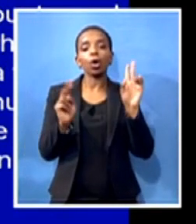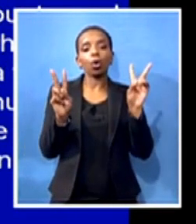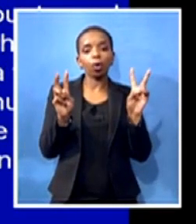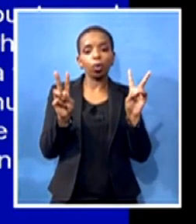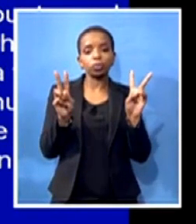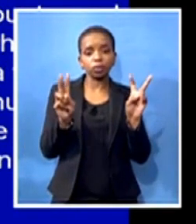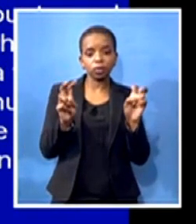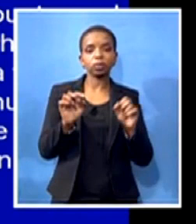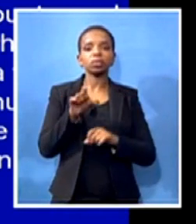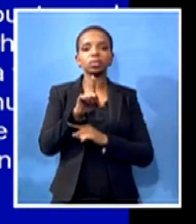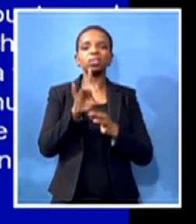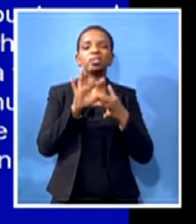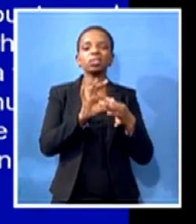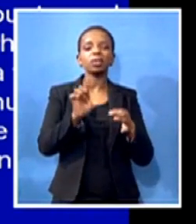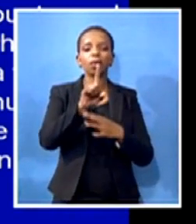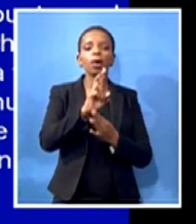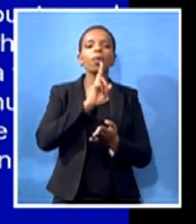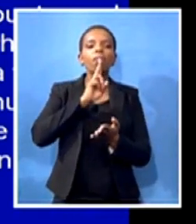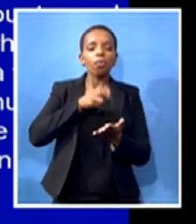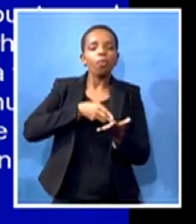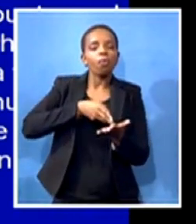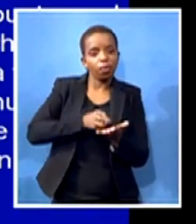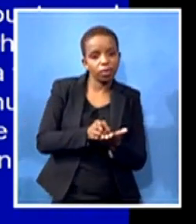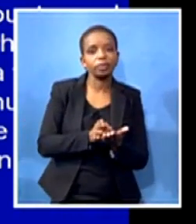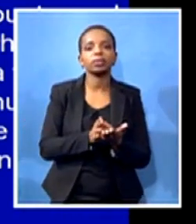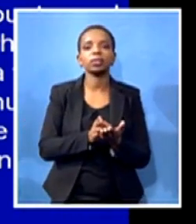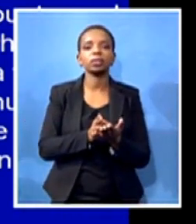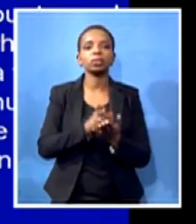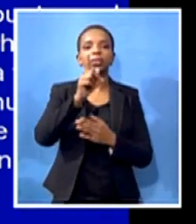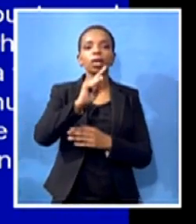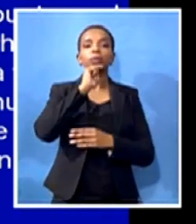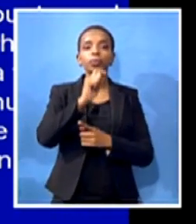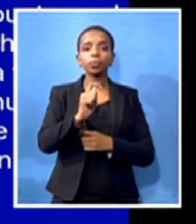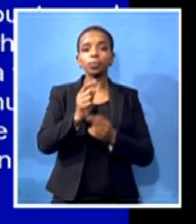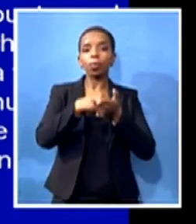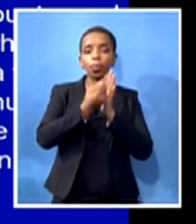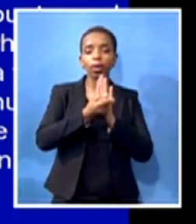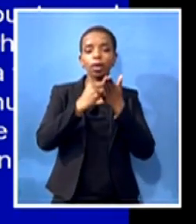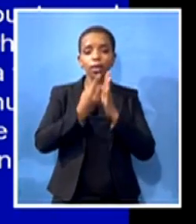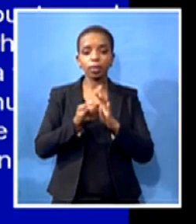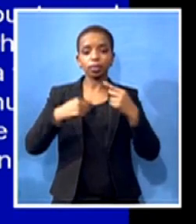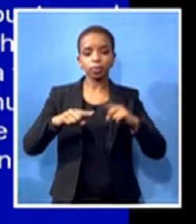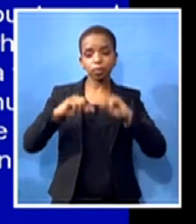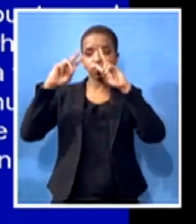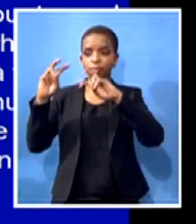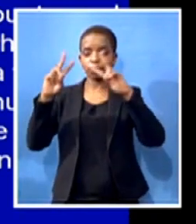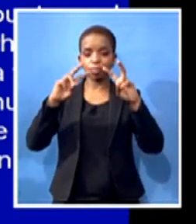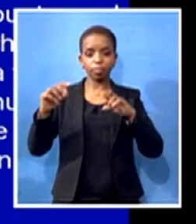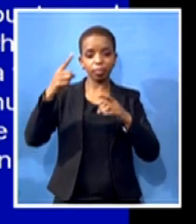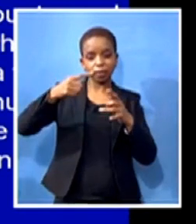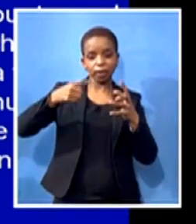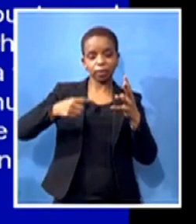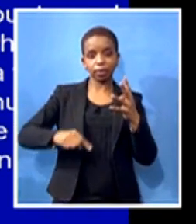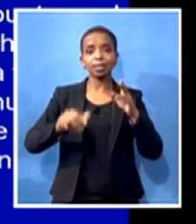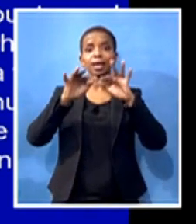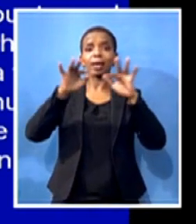we wait weeks for actual details of the plans. People are hungry. Please consider making decisions for the South